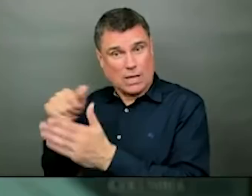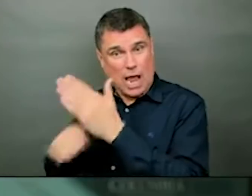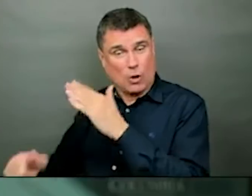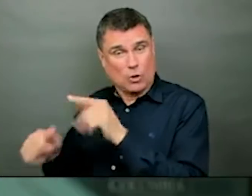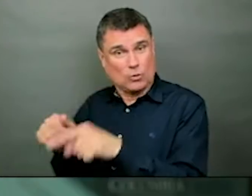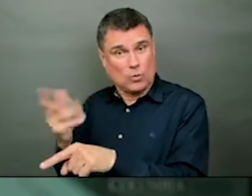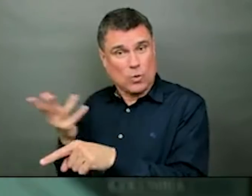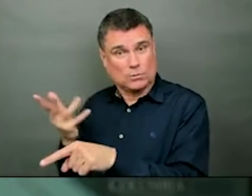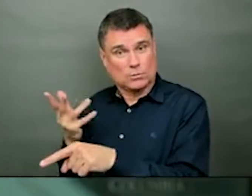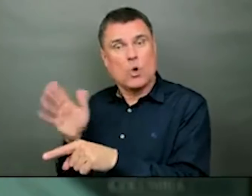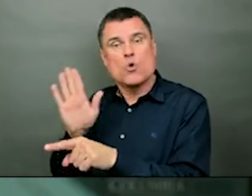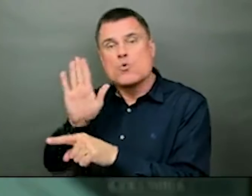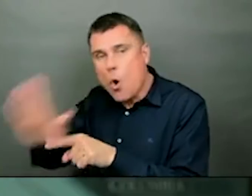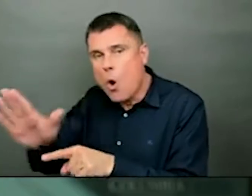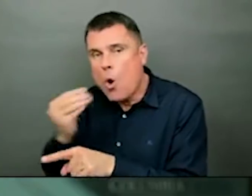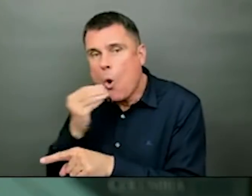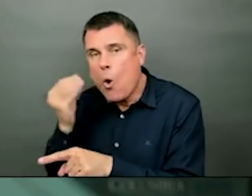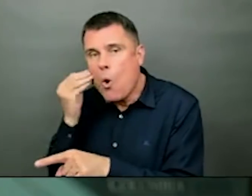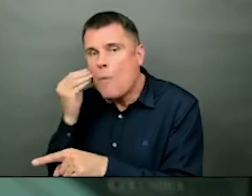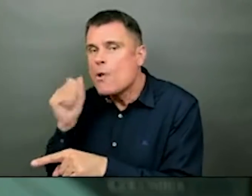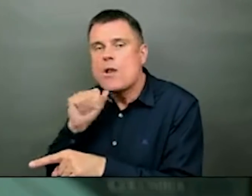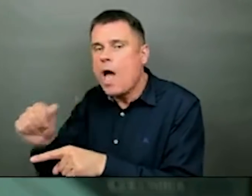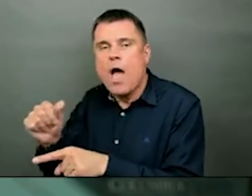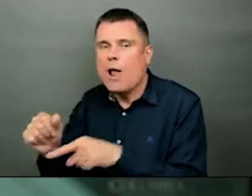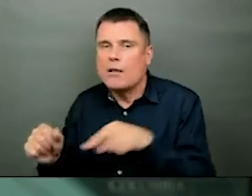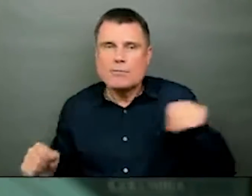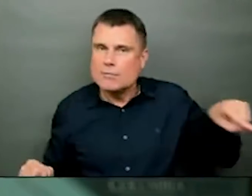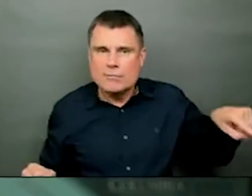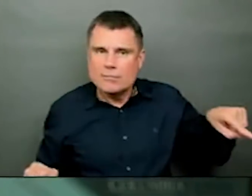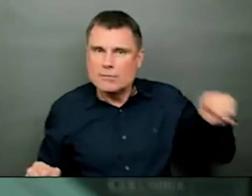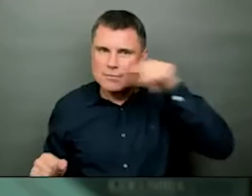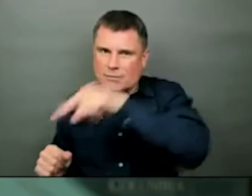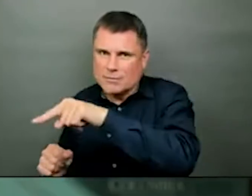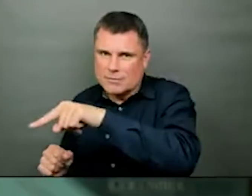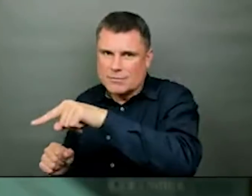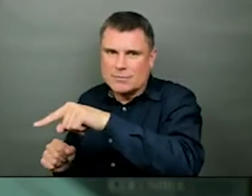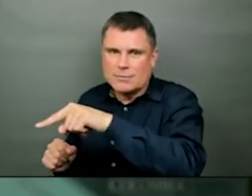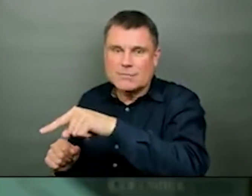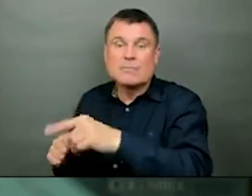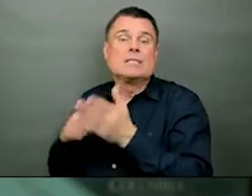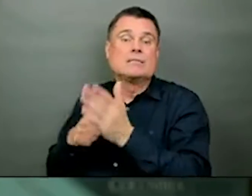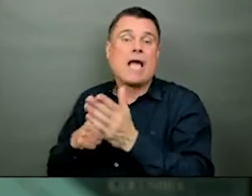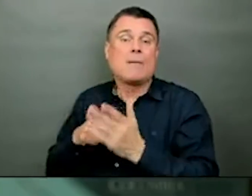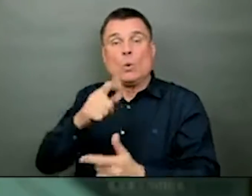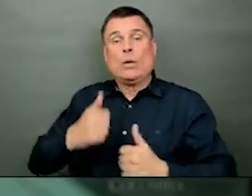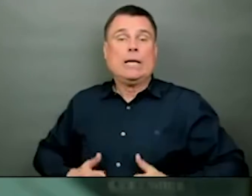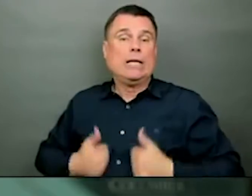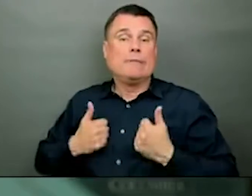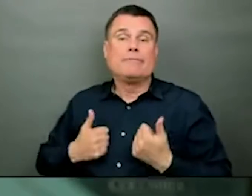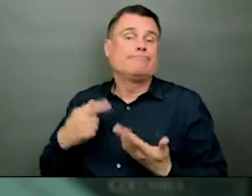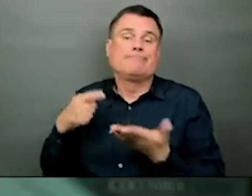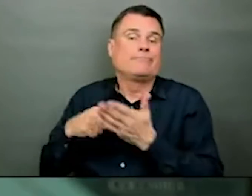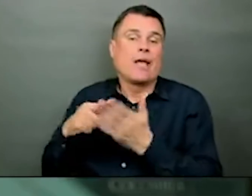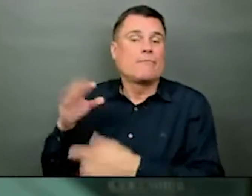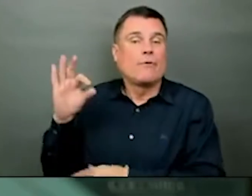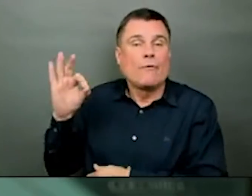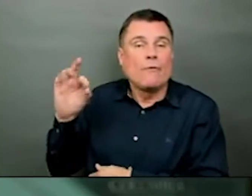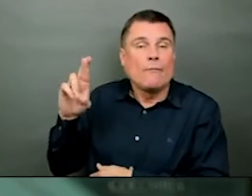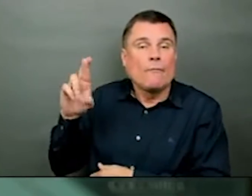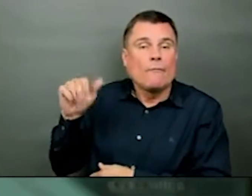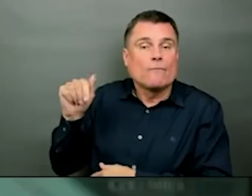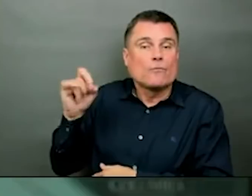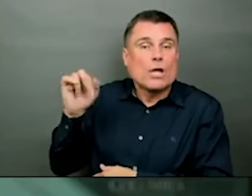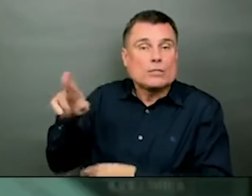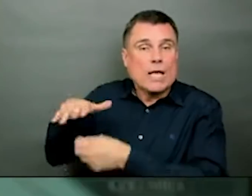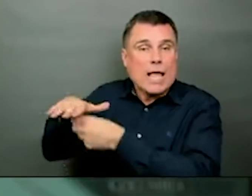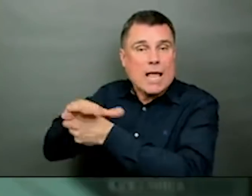of Whistler, what we're talking about in general, and I think this is just true, when we announce, say,